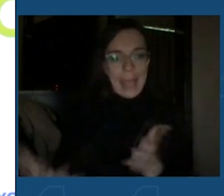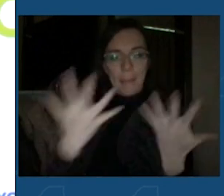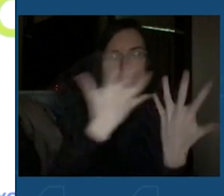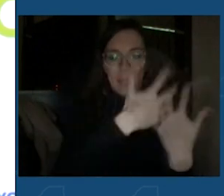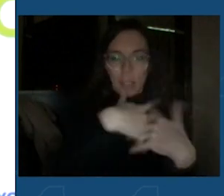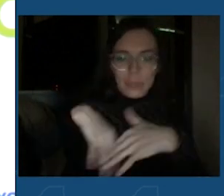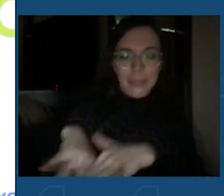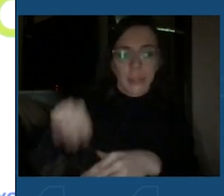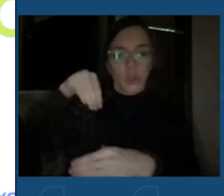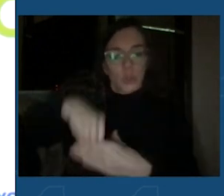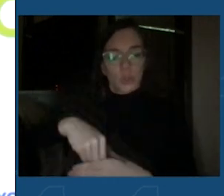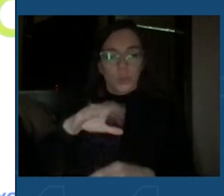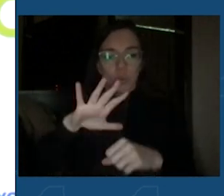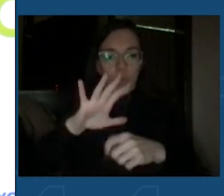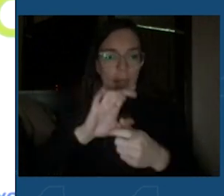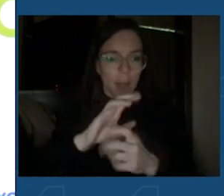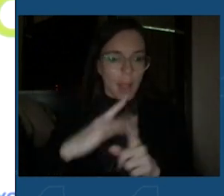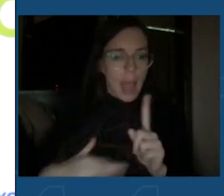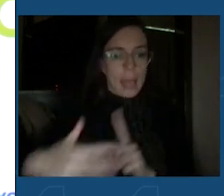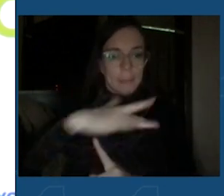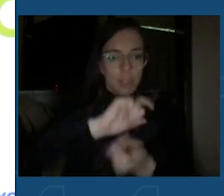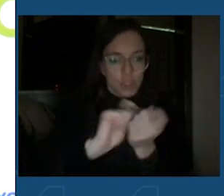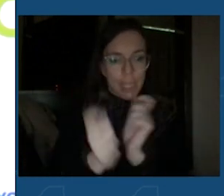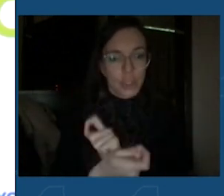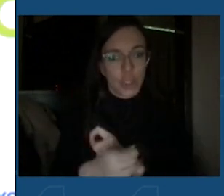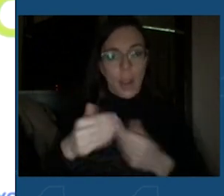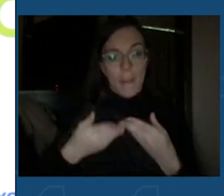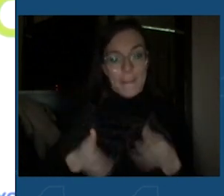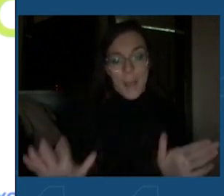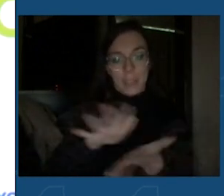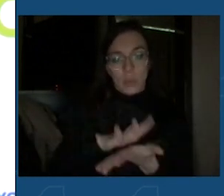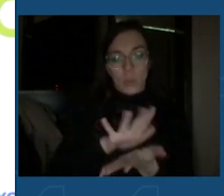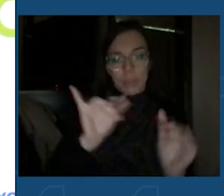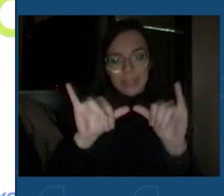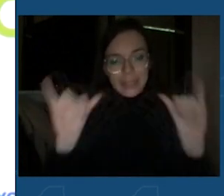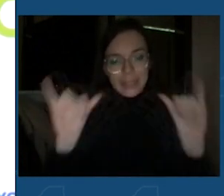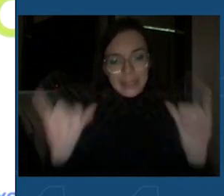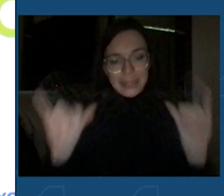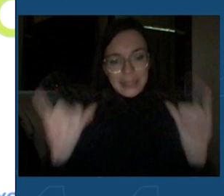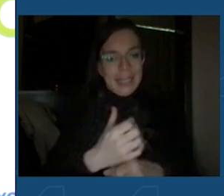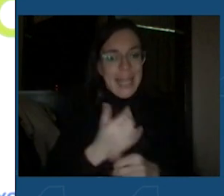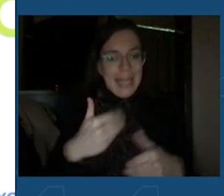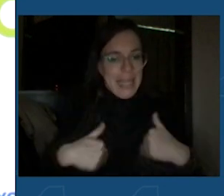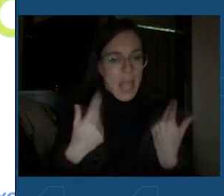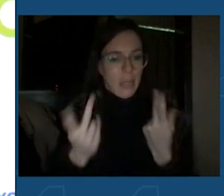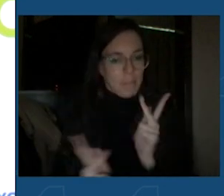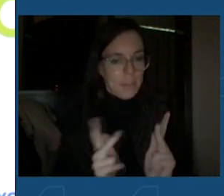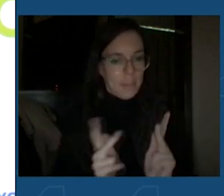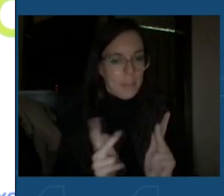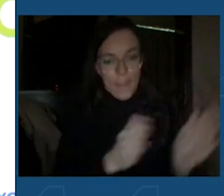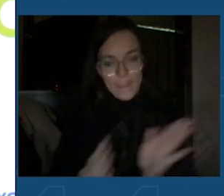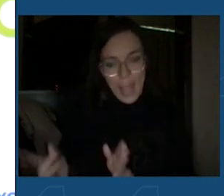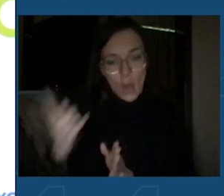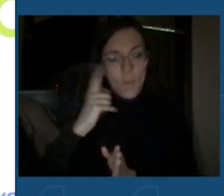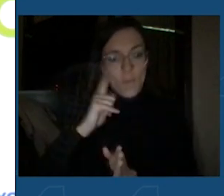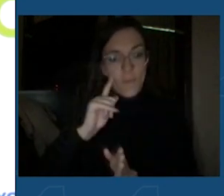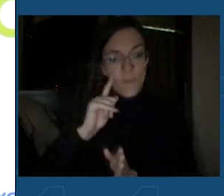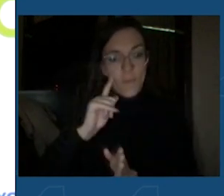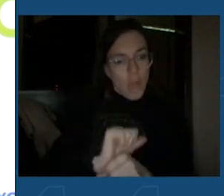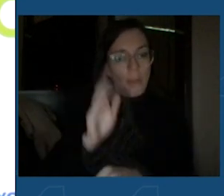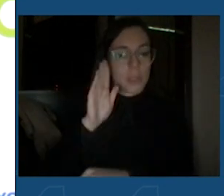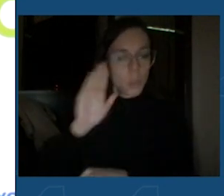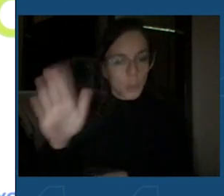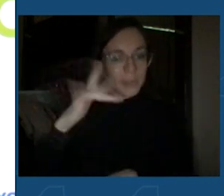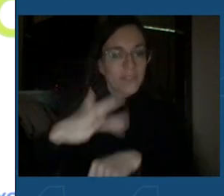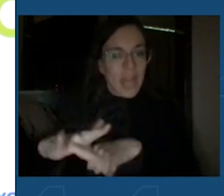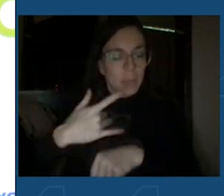changing, must go into our public school system and start getting our young people prepared for the jobs that will be available so we